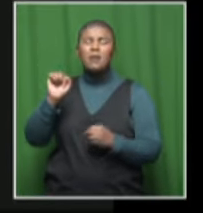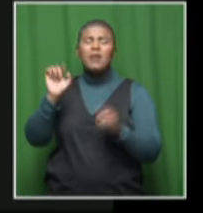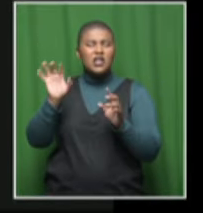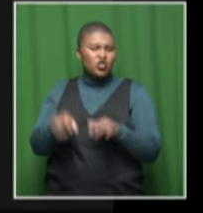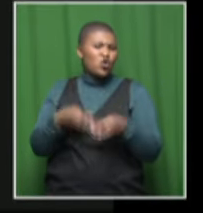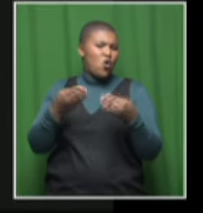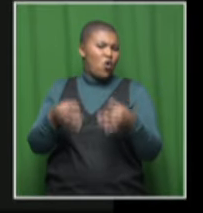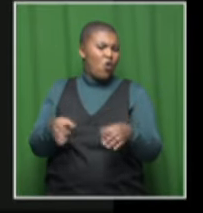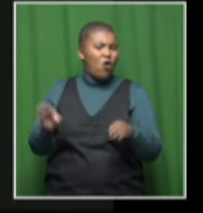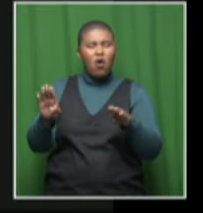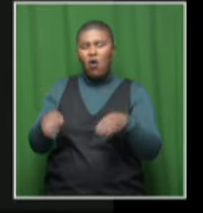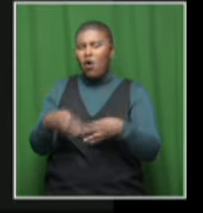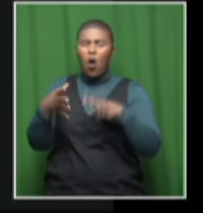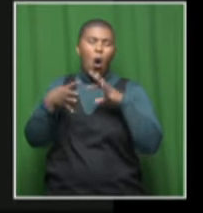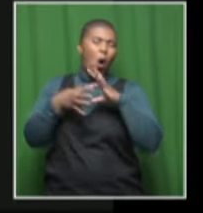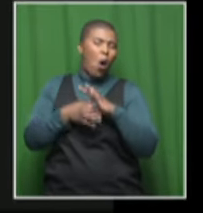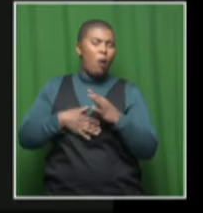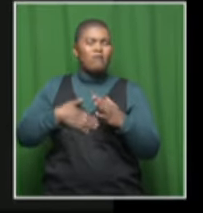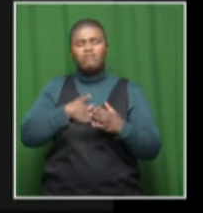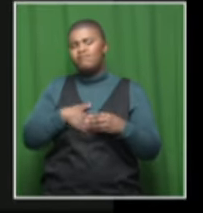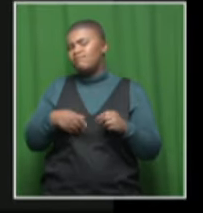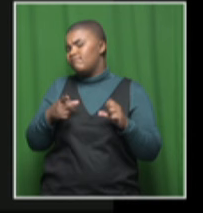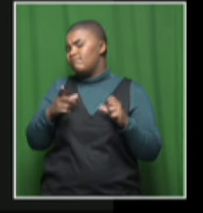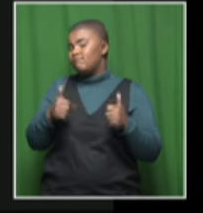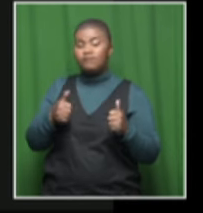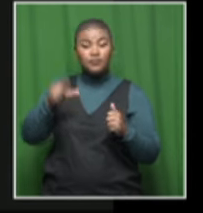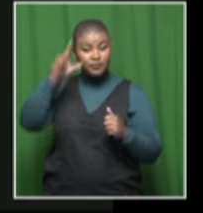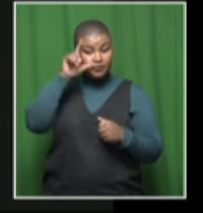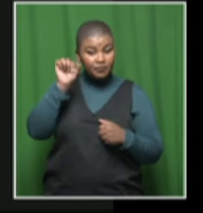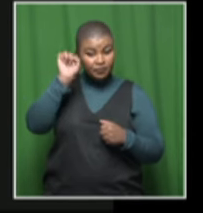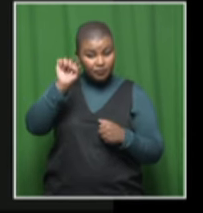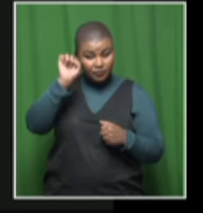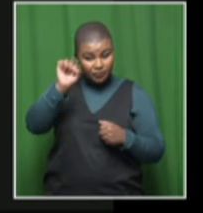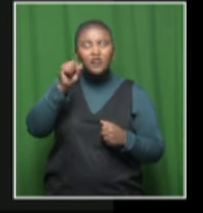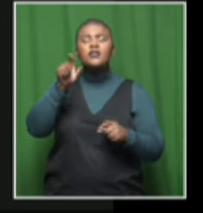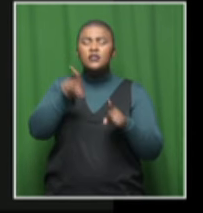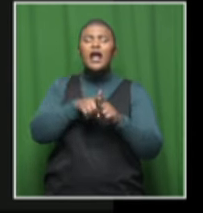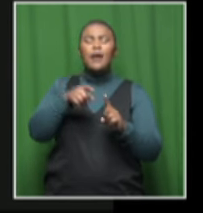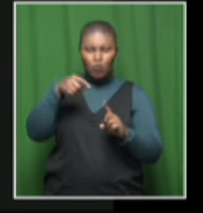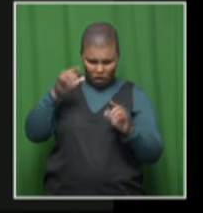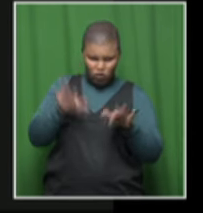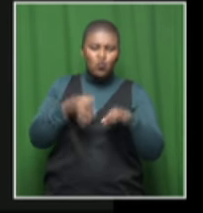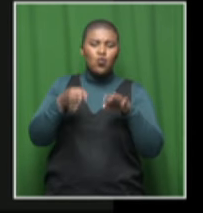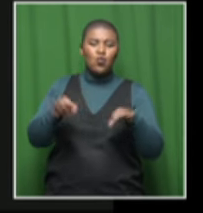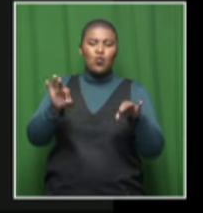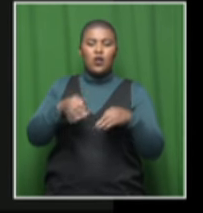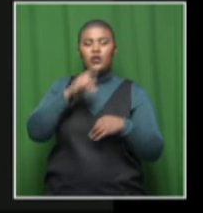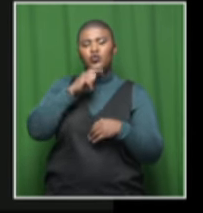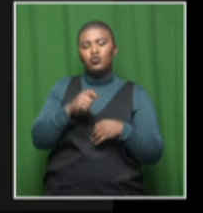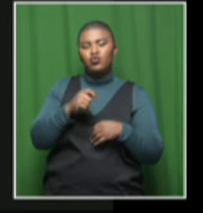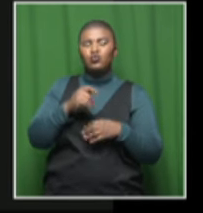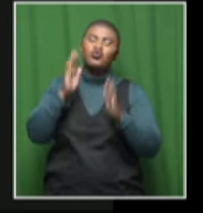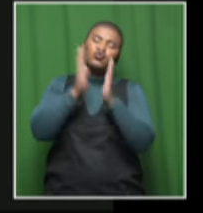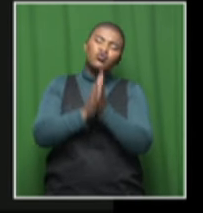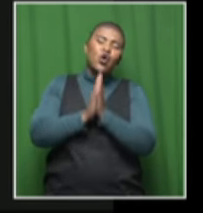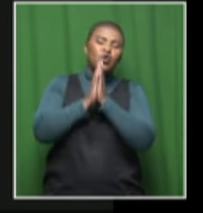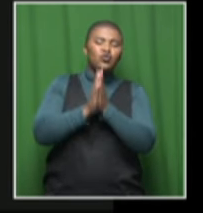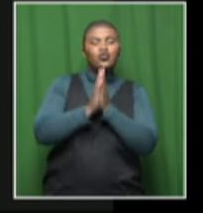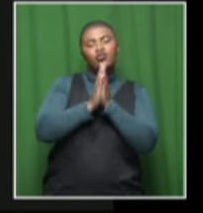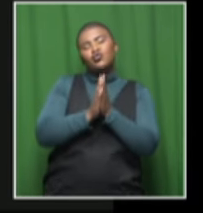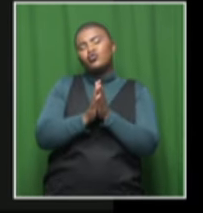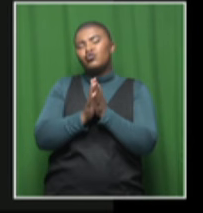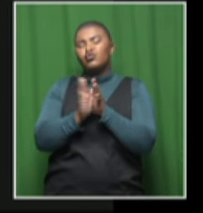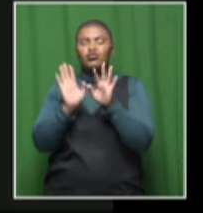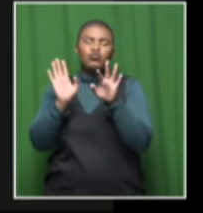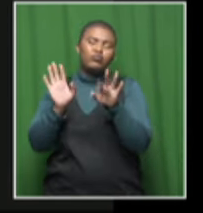understanding, filled with music. Prince Buthelezi is a singer himself, and he sings at the church, and